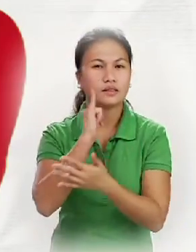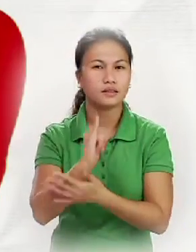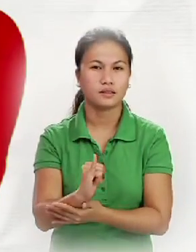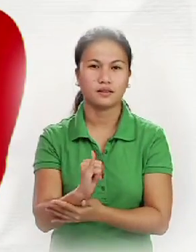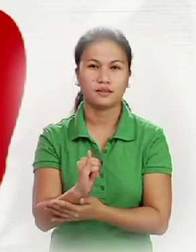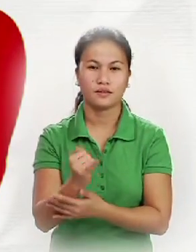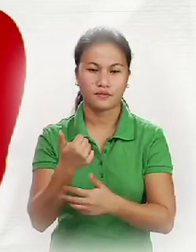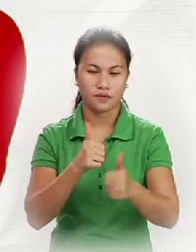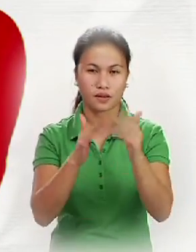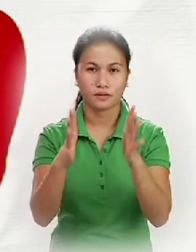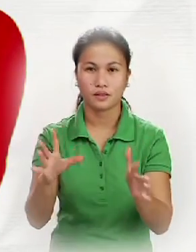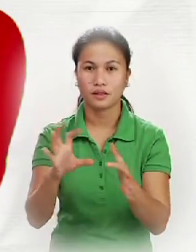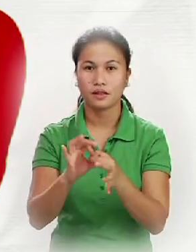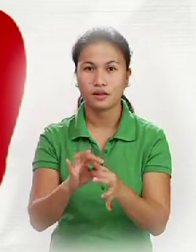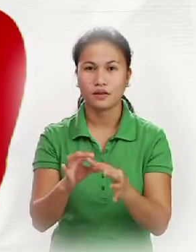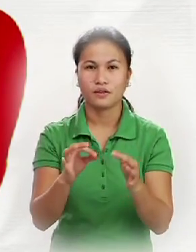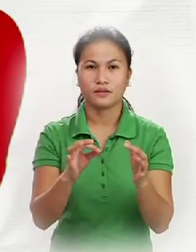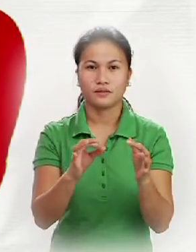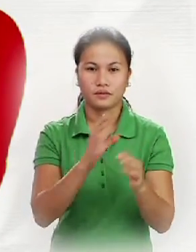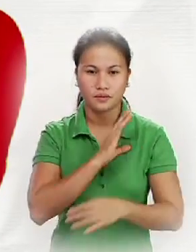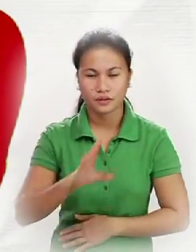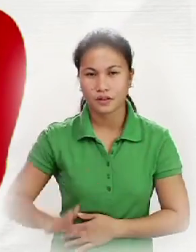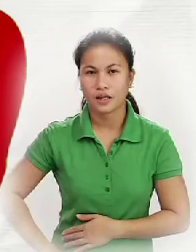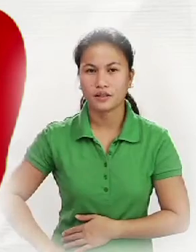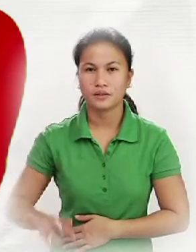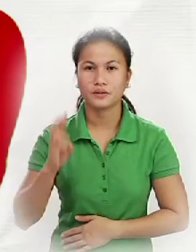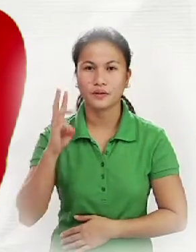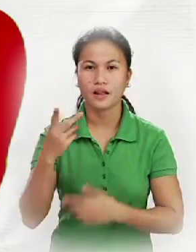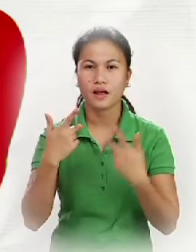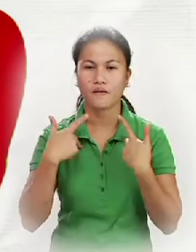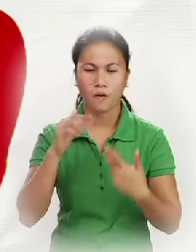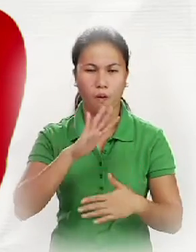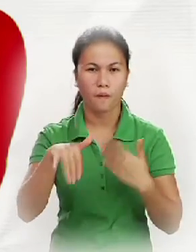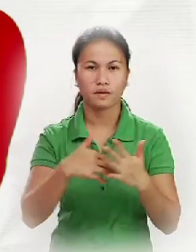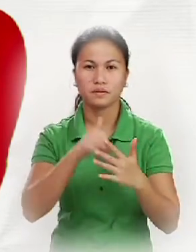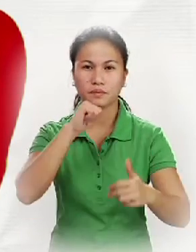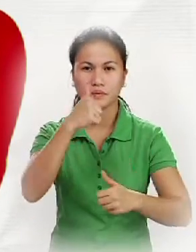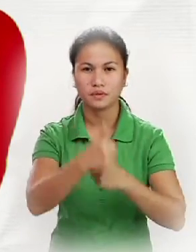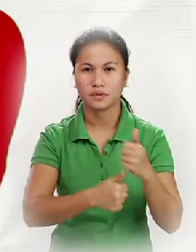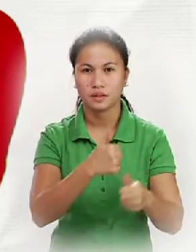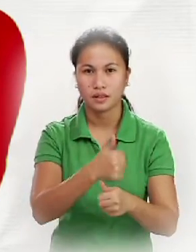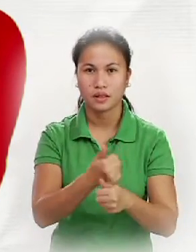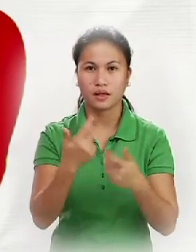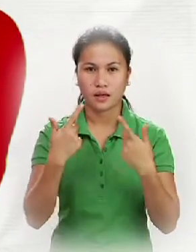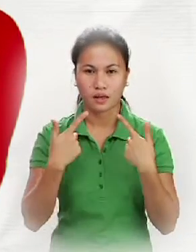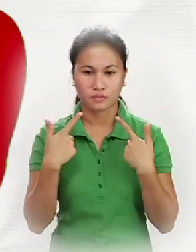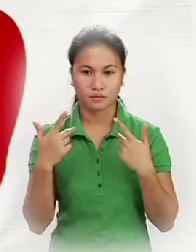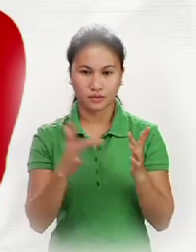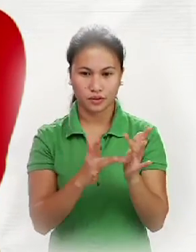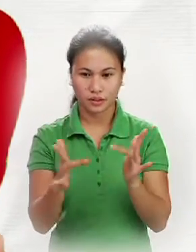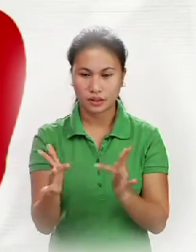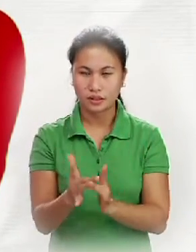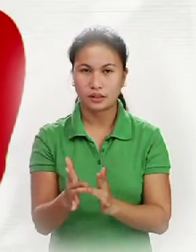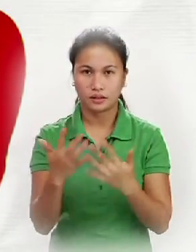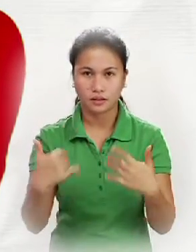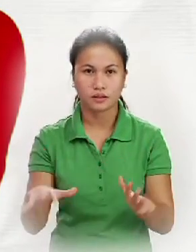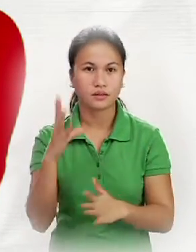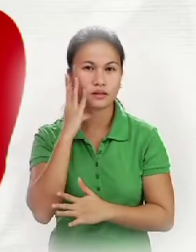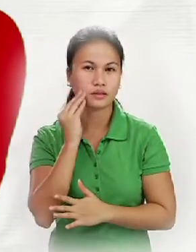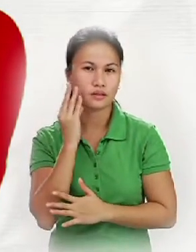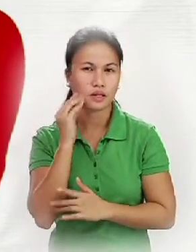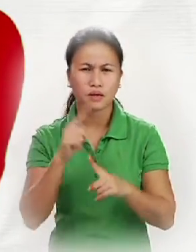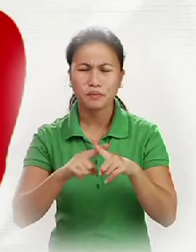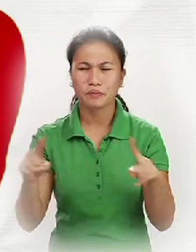Those followers of Christ who cling to Jesus will bear with all the sufferings that Jesus had